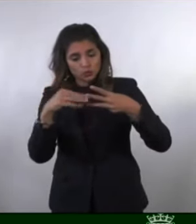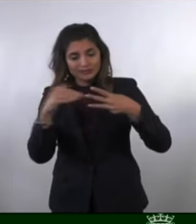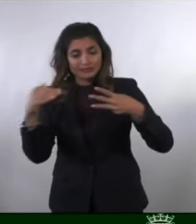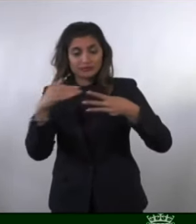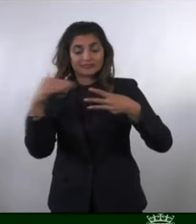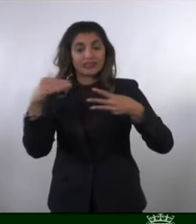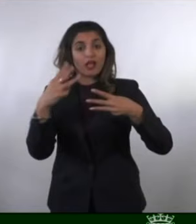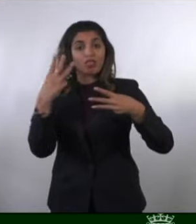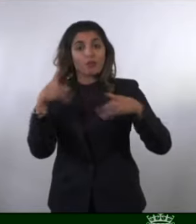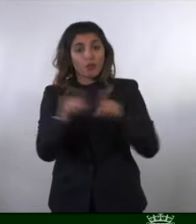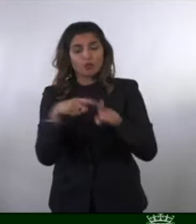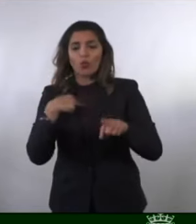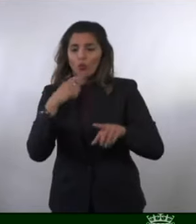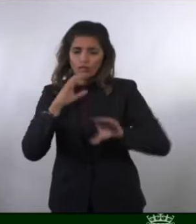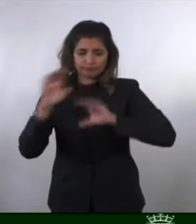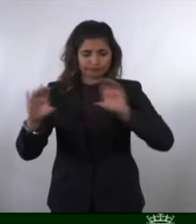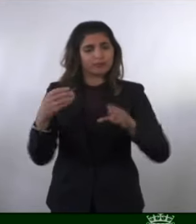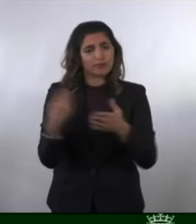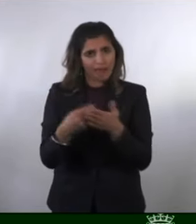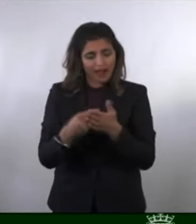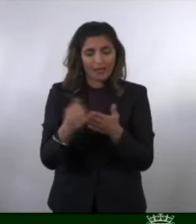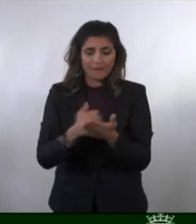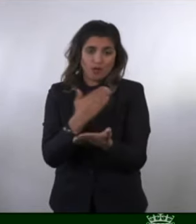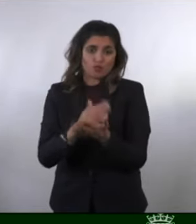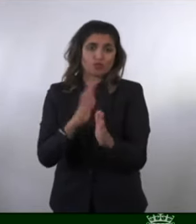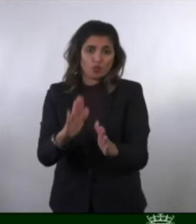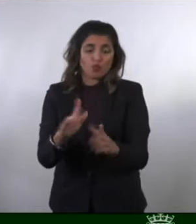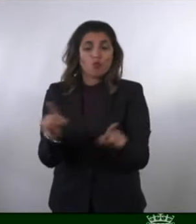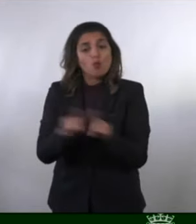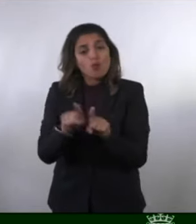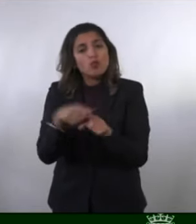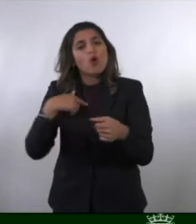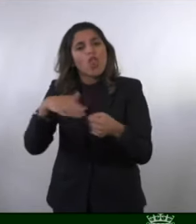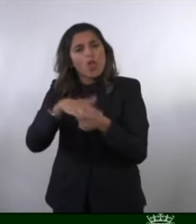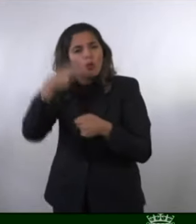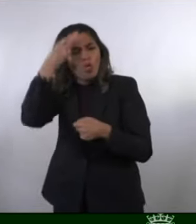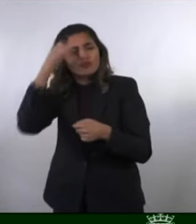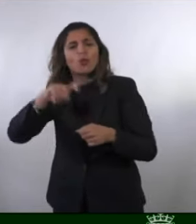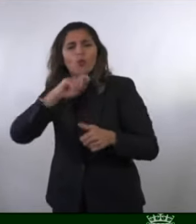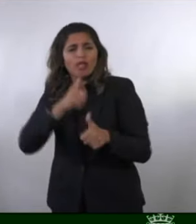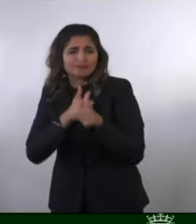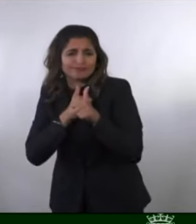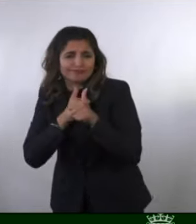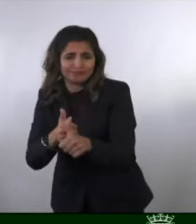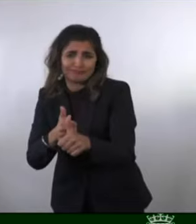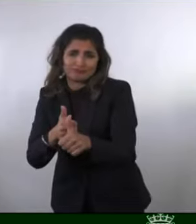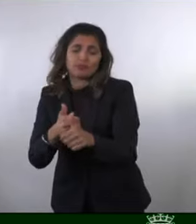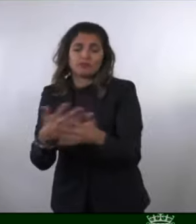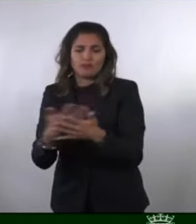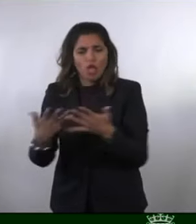another honourable member the support for local authorities for business. That's about 1.1 billion out of the